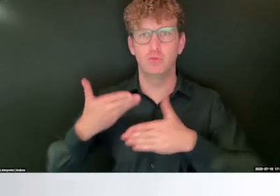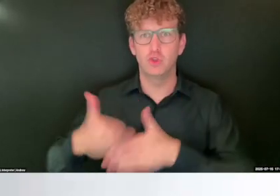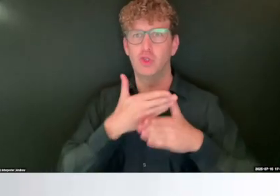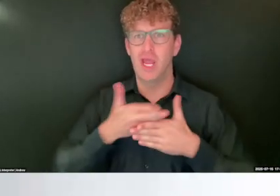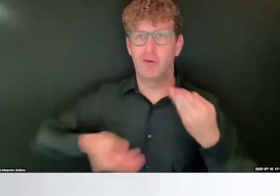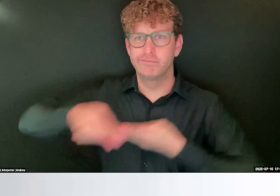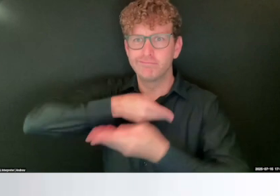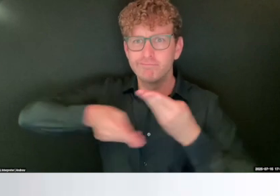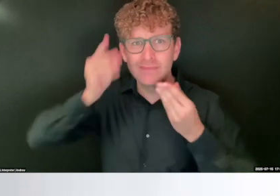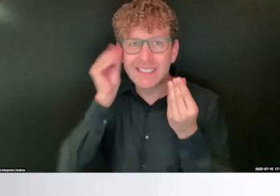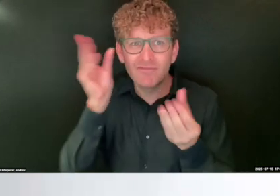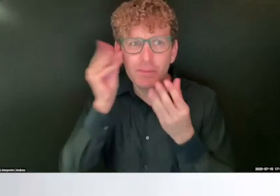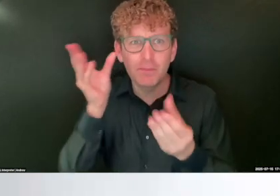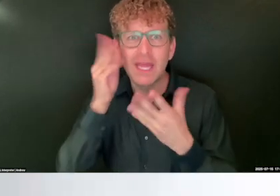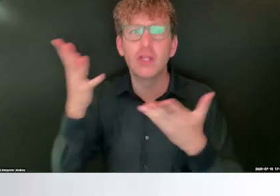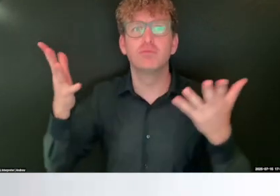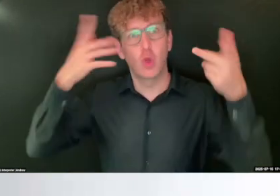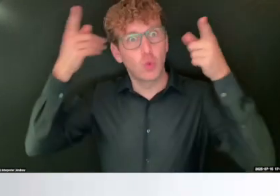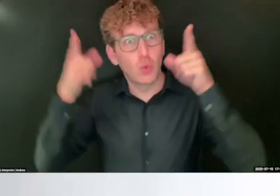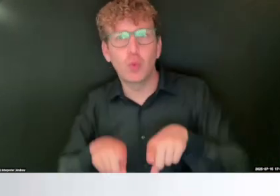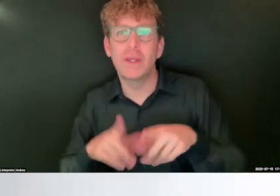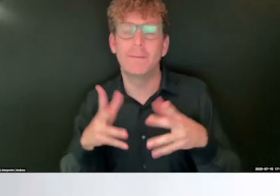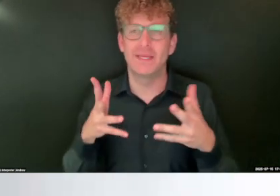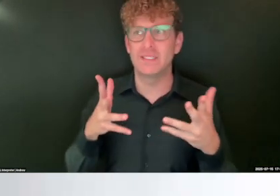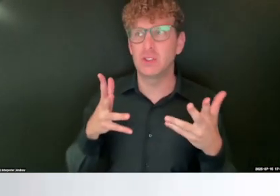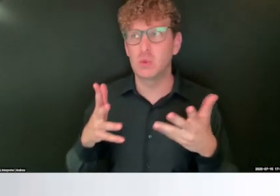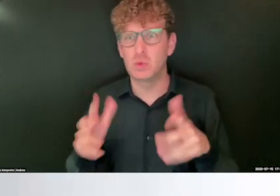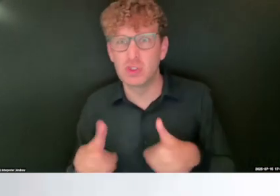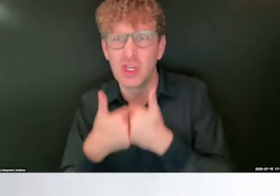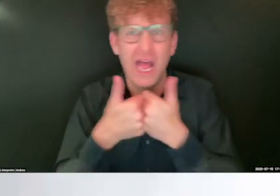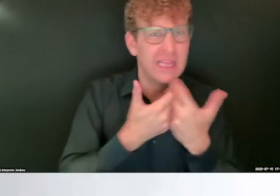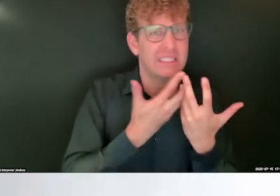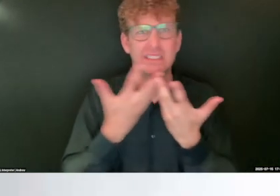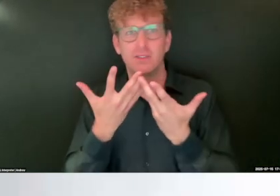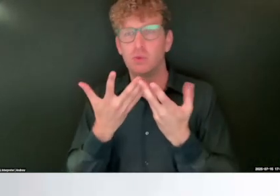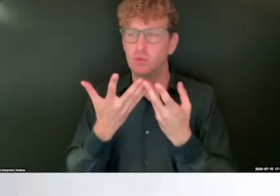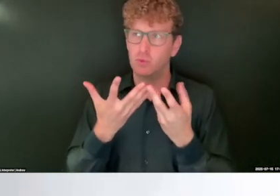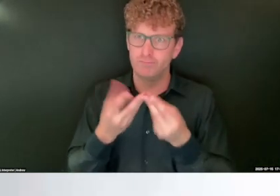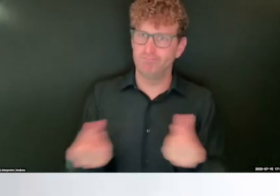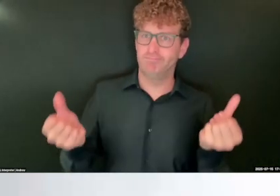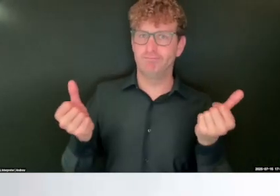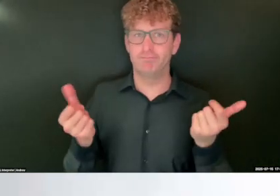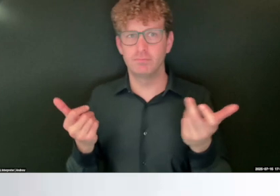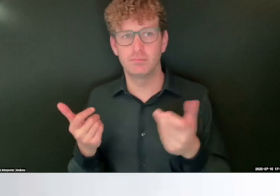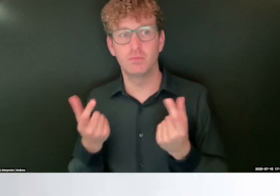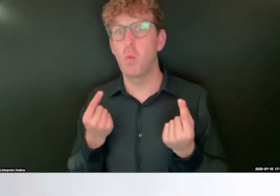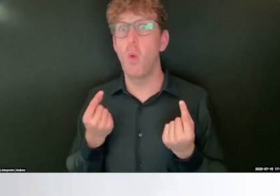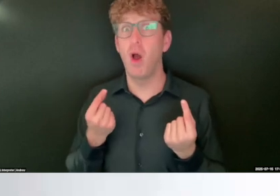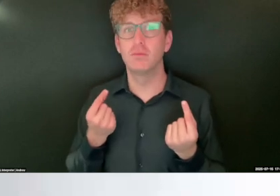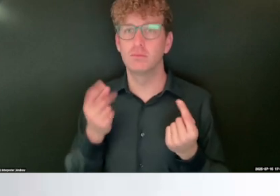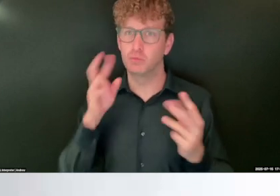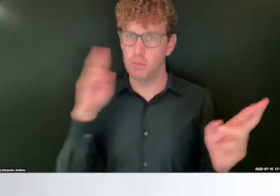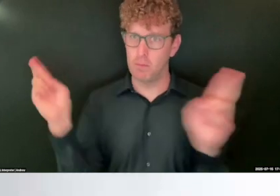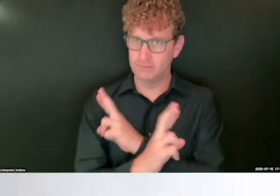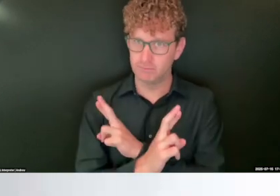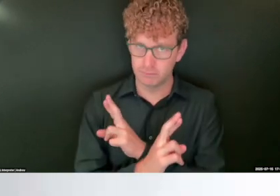are here to alleviate challenges and are as follows. Be respectful. Let's